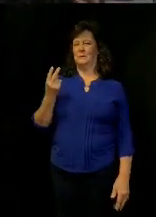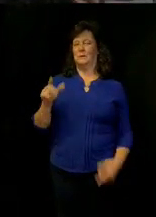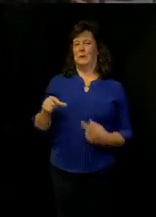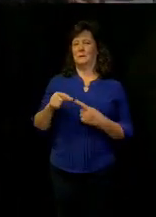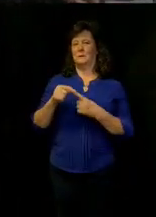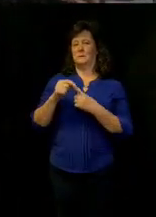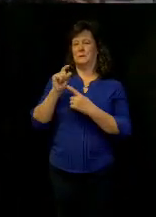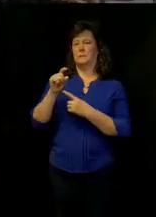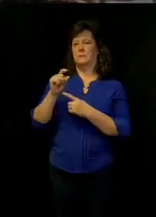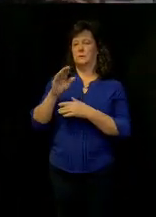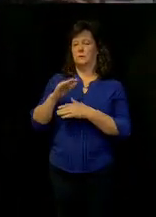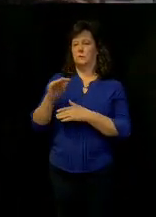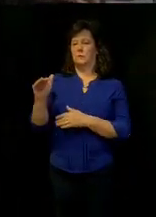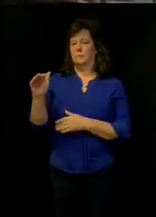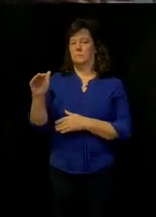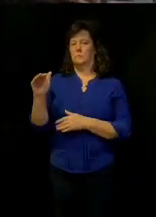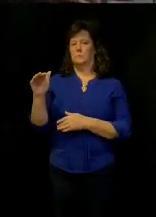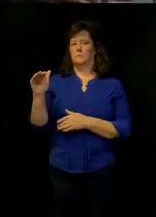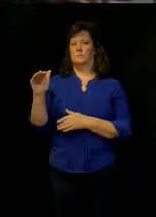children, right?